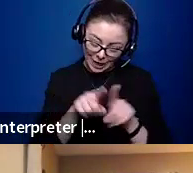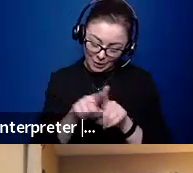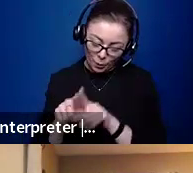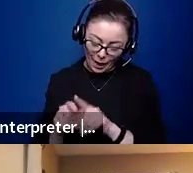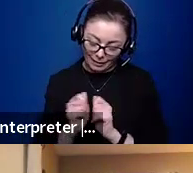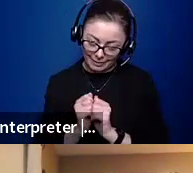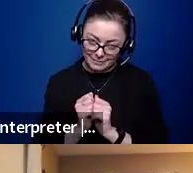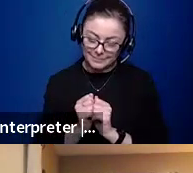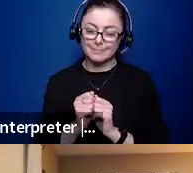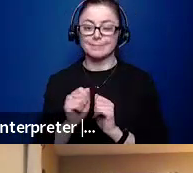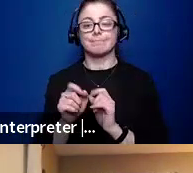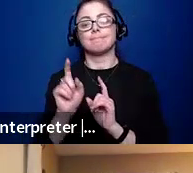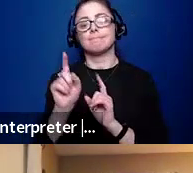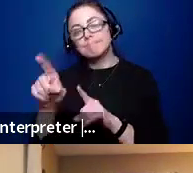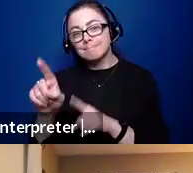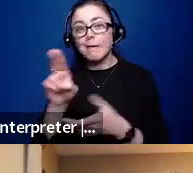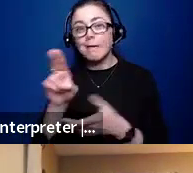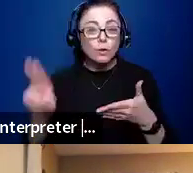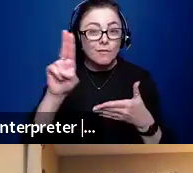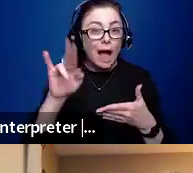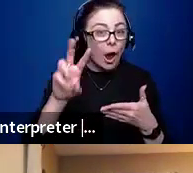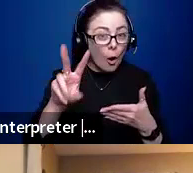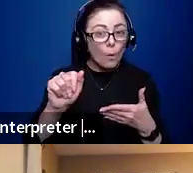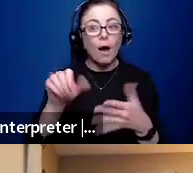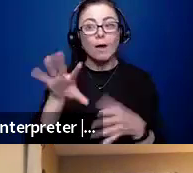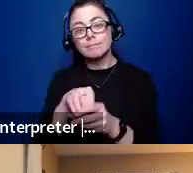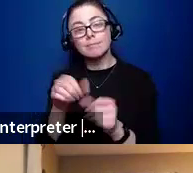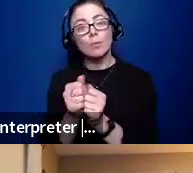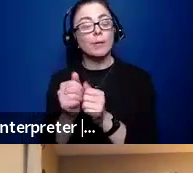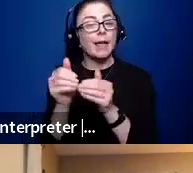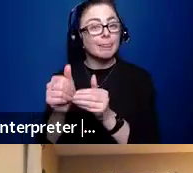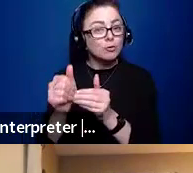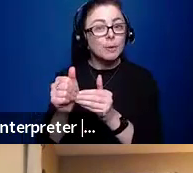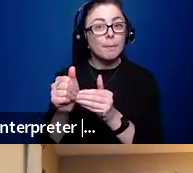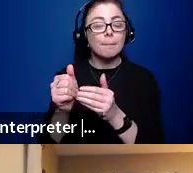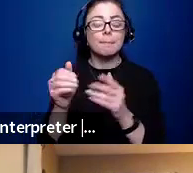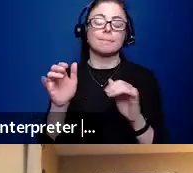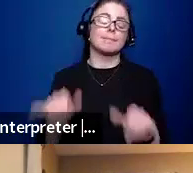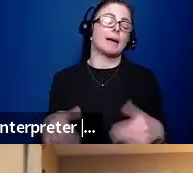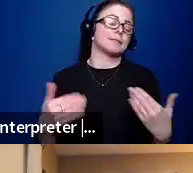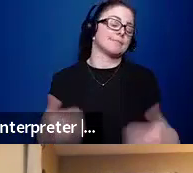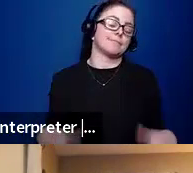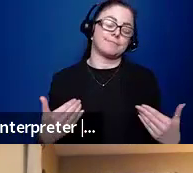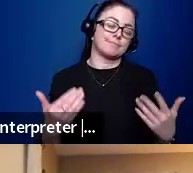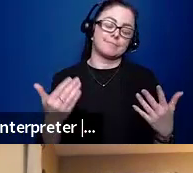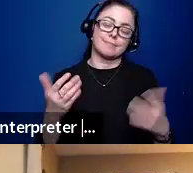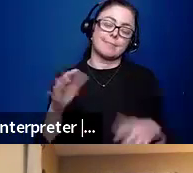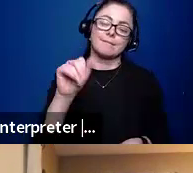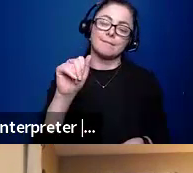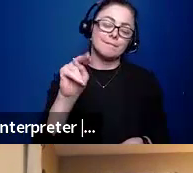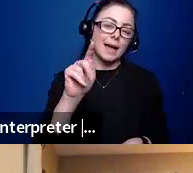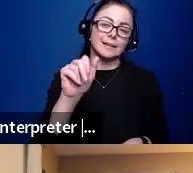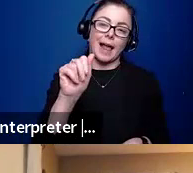and going to University of Iowa and doing leadership activities is just fantastic. And that is